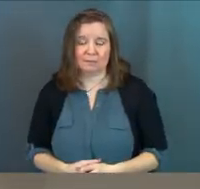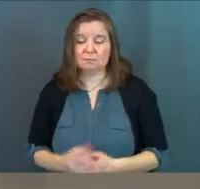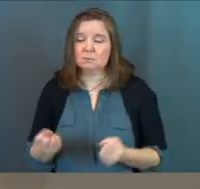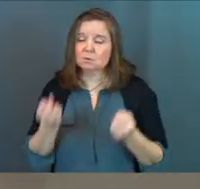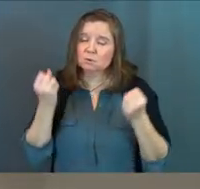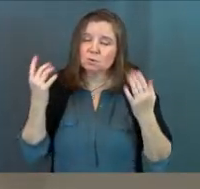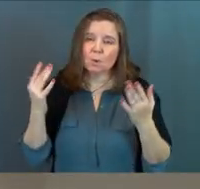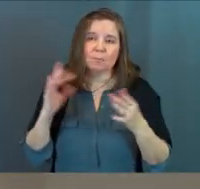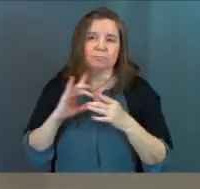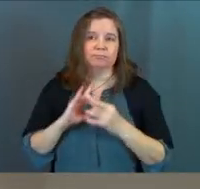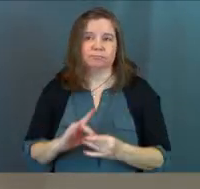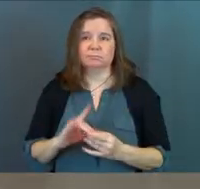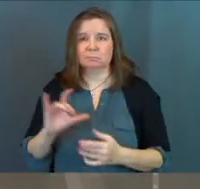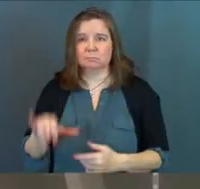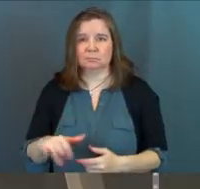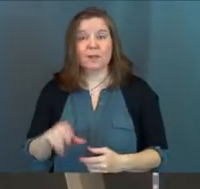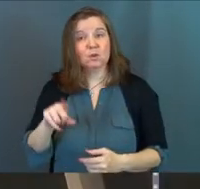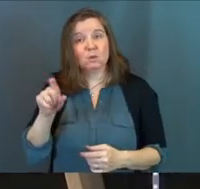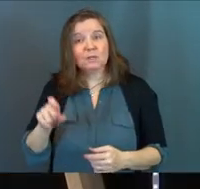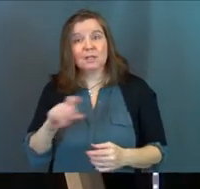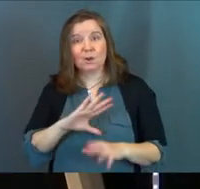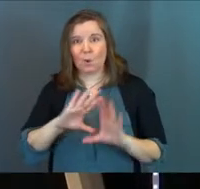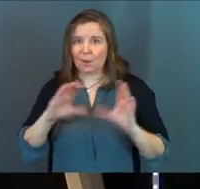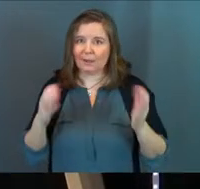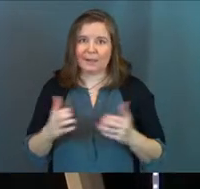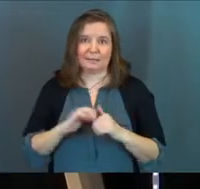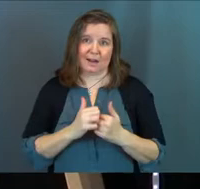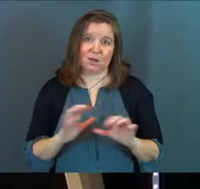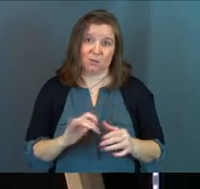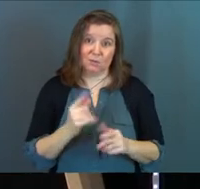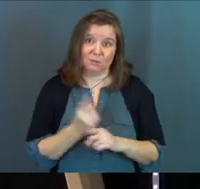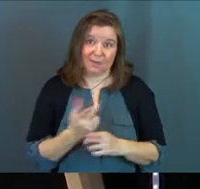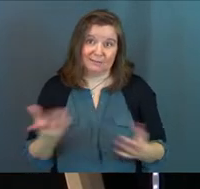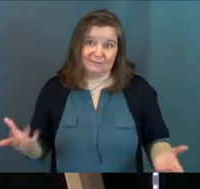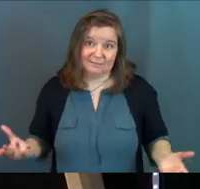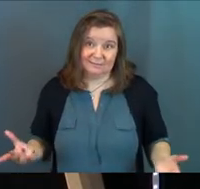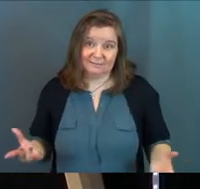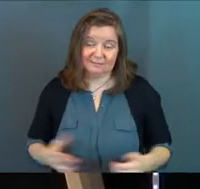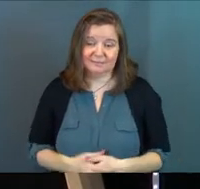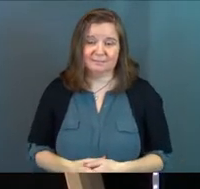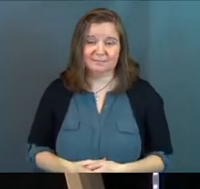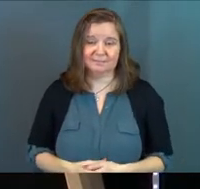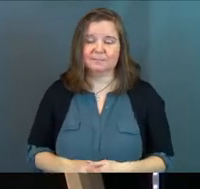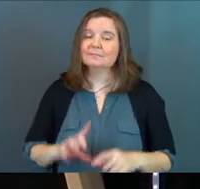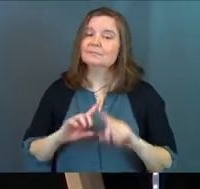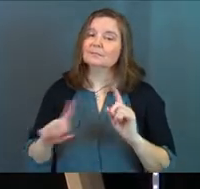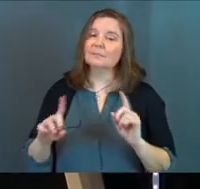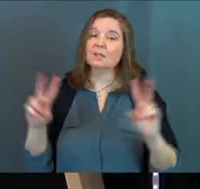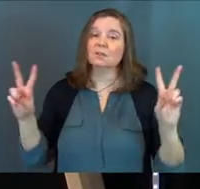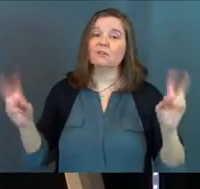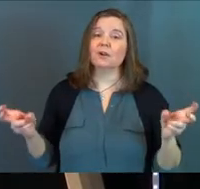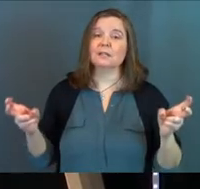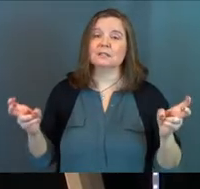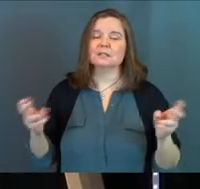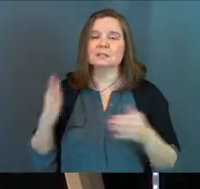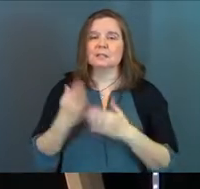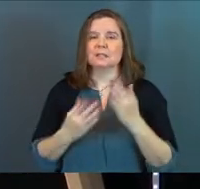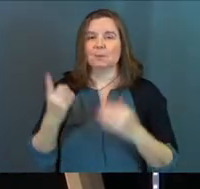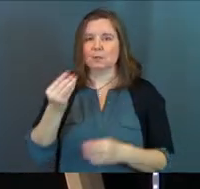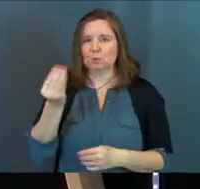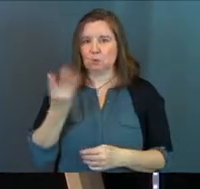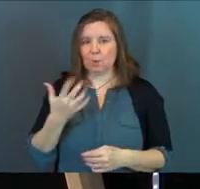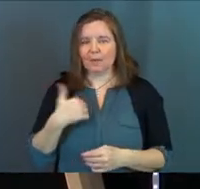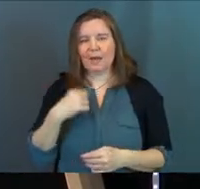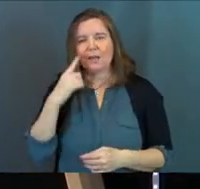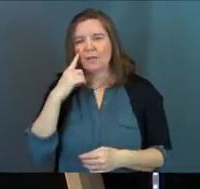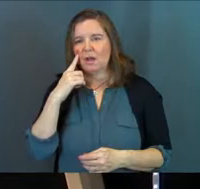there's just so much to it. And you need a whole class on how to do it, do you not? But there's this phrase someone told me,